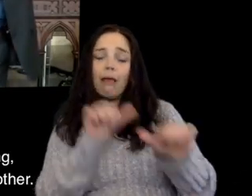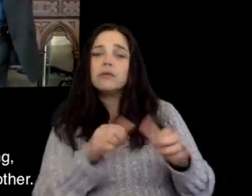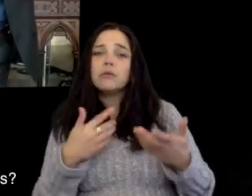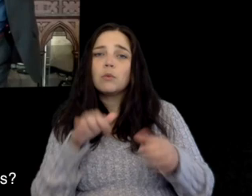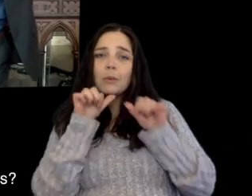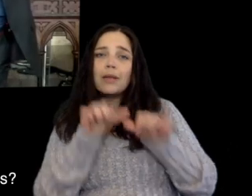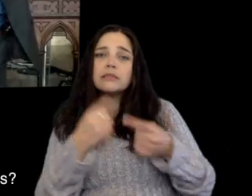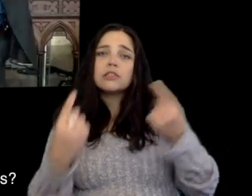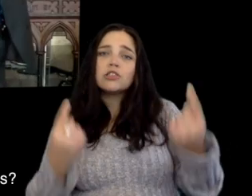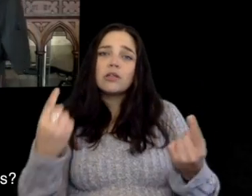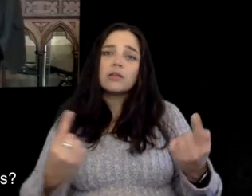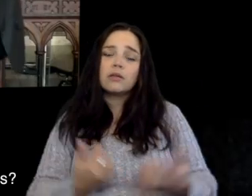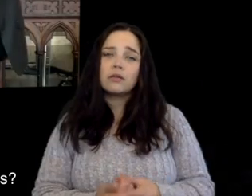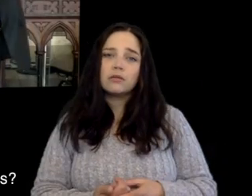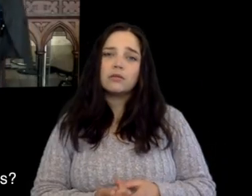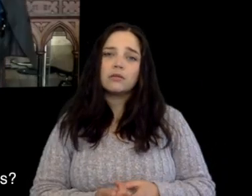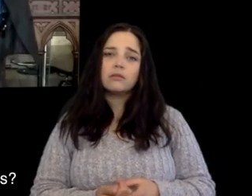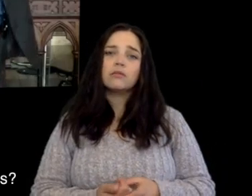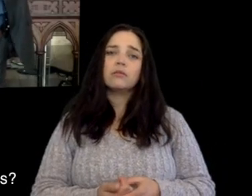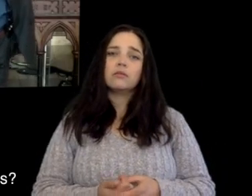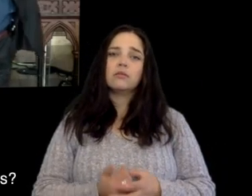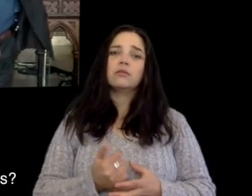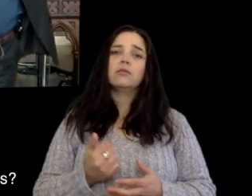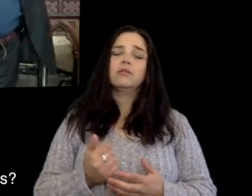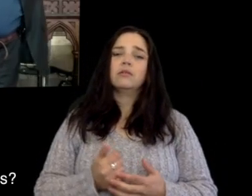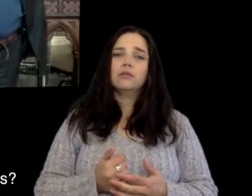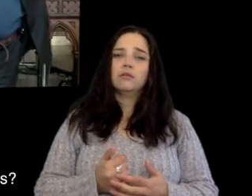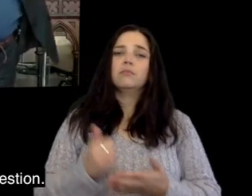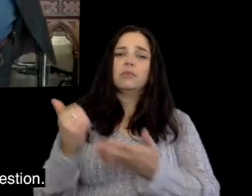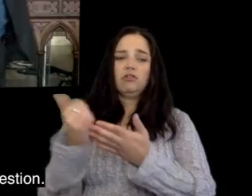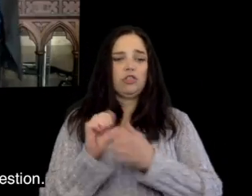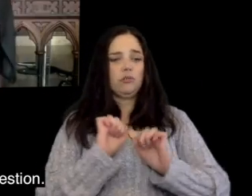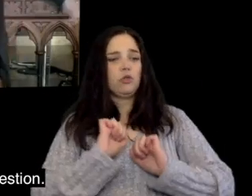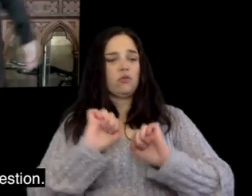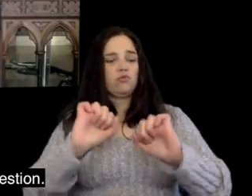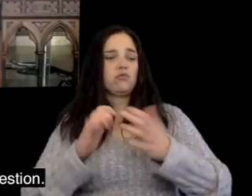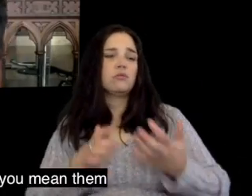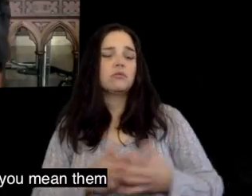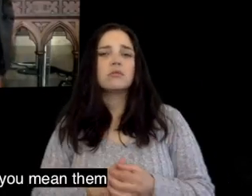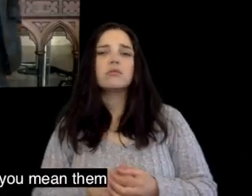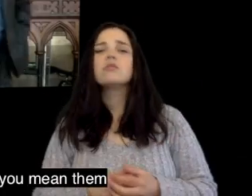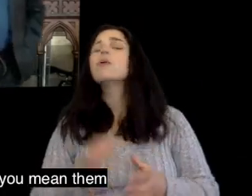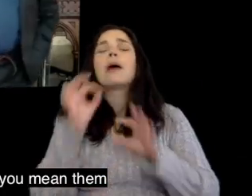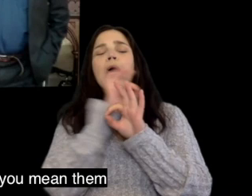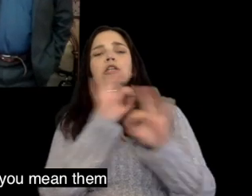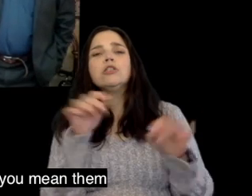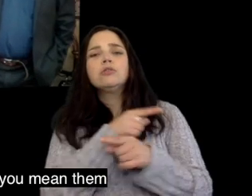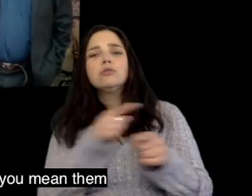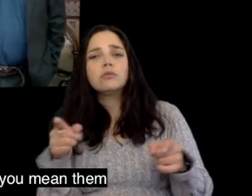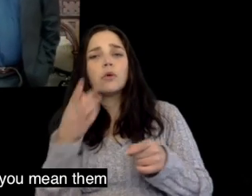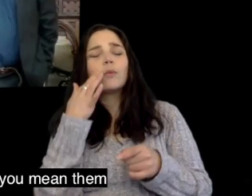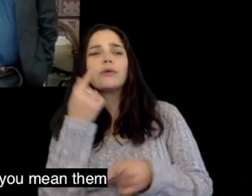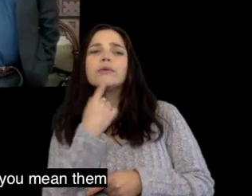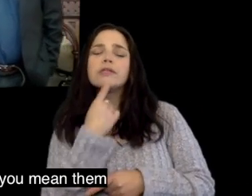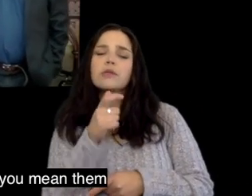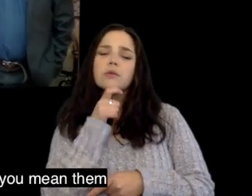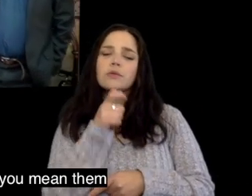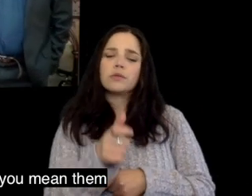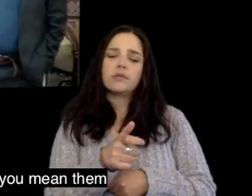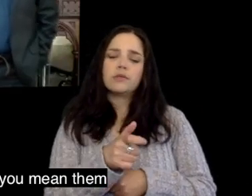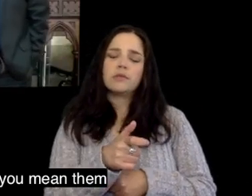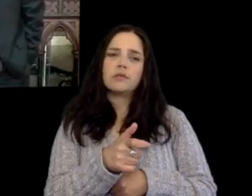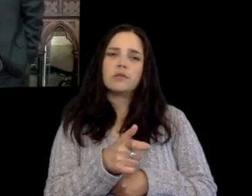blessing. We're blessing each other. May grace be yours. Let me ask you this question. When you say those